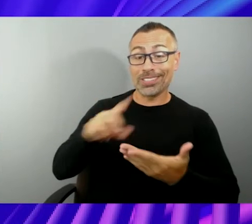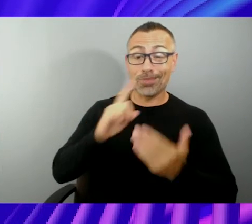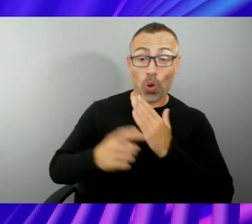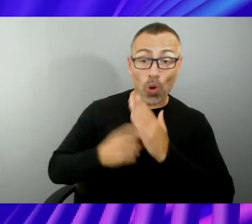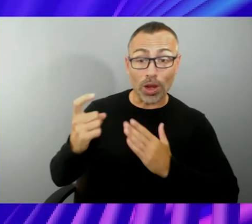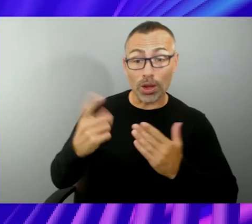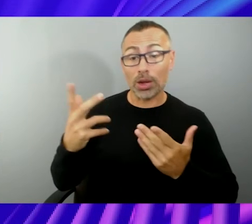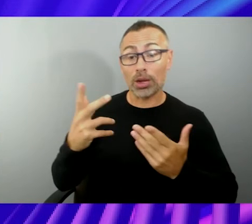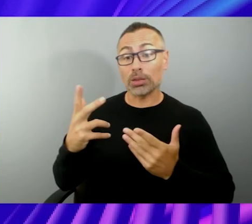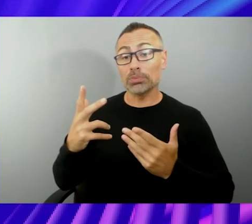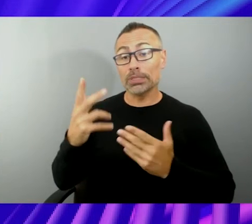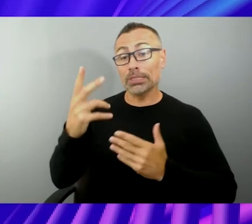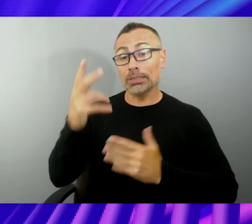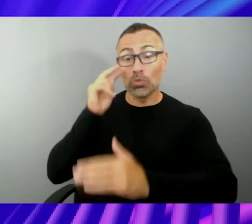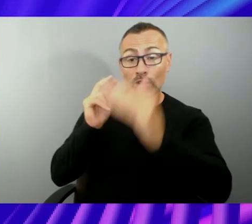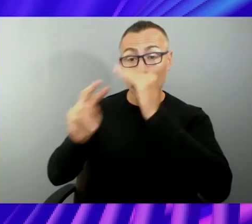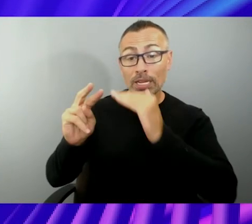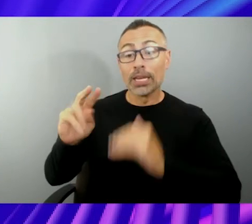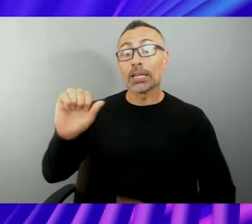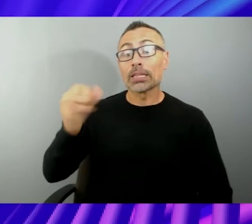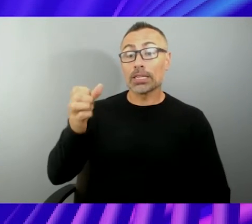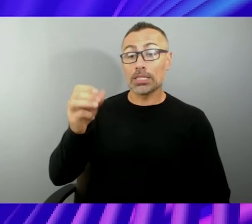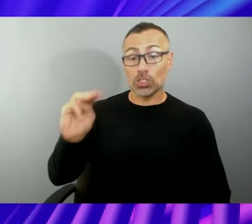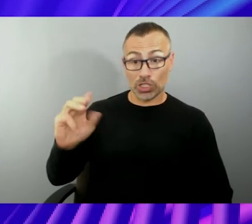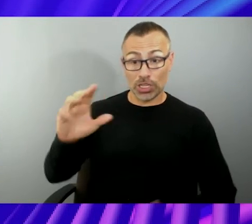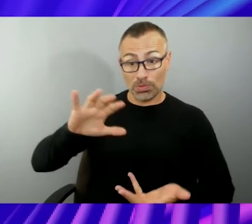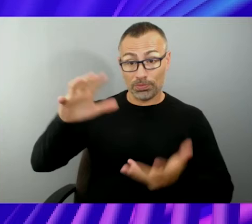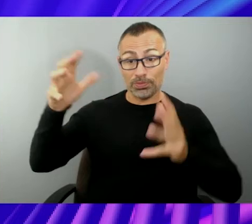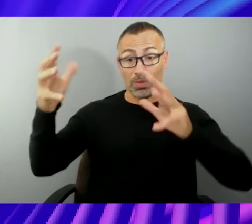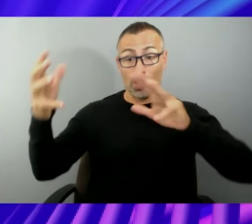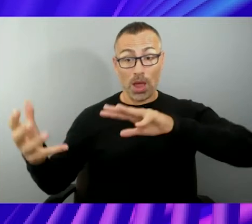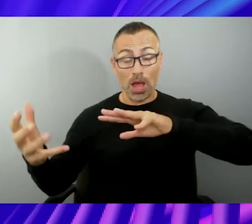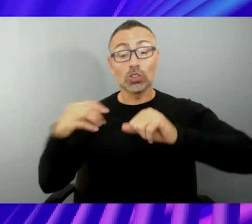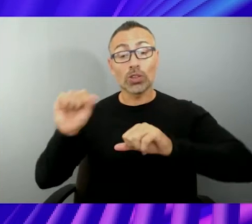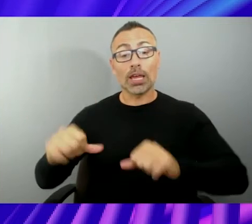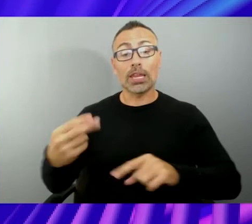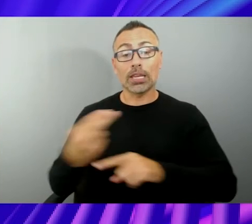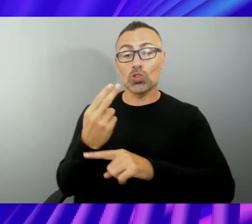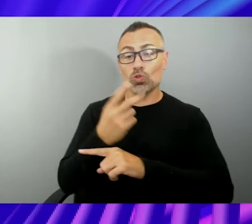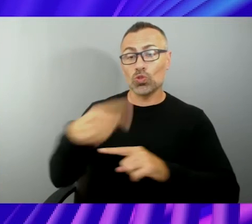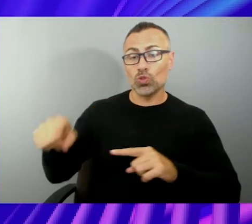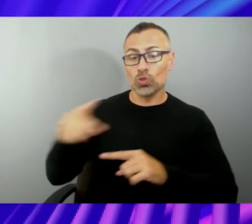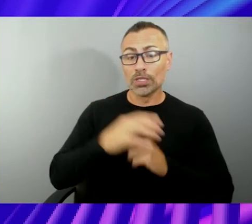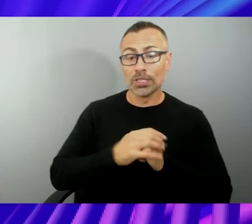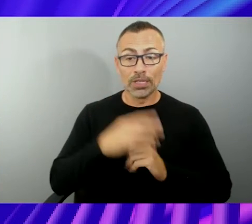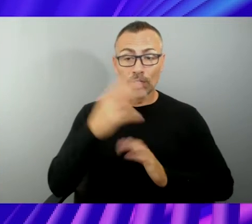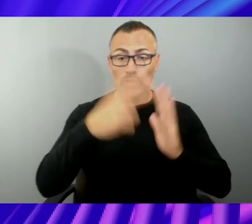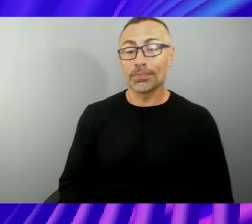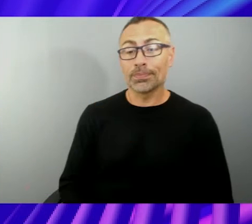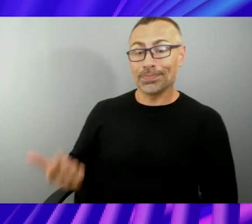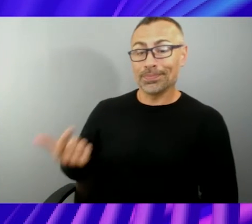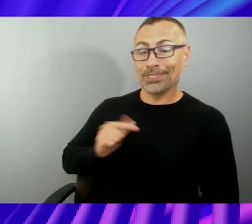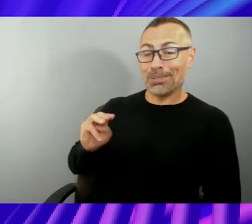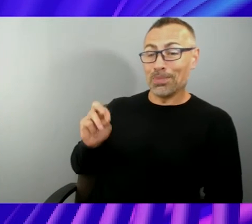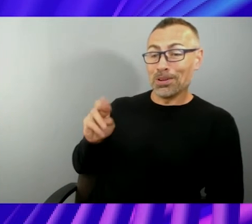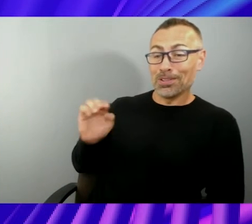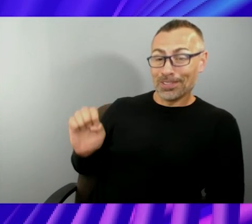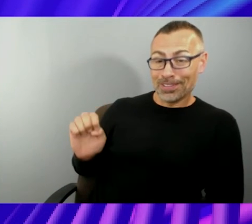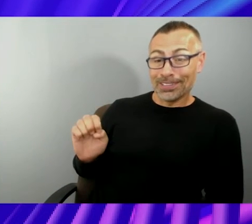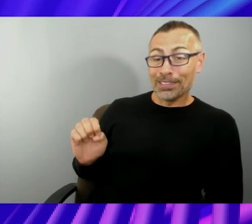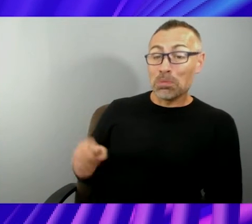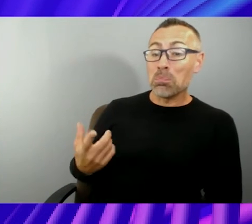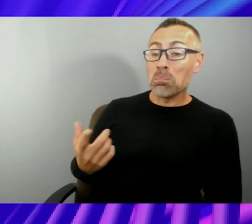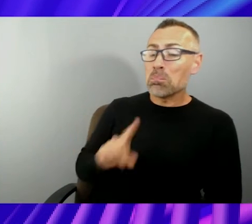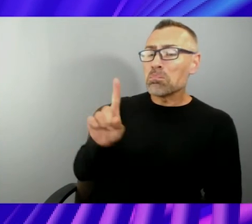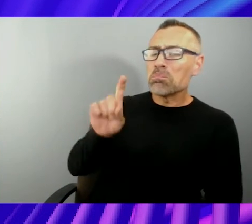it in the schema registry, which can be used by the consumers to actually read that event and understand the event and process the event in the app. Question on that. Can